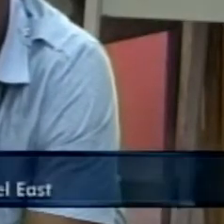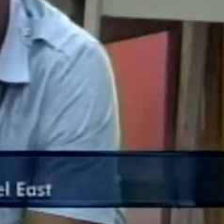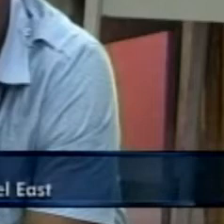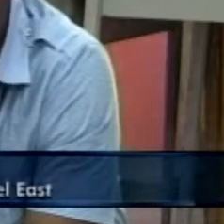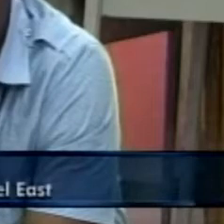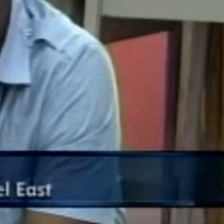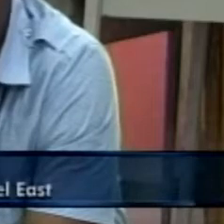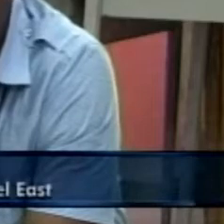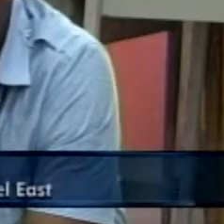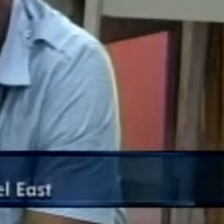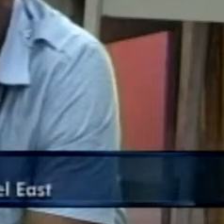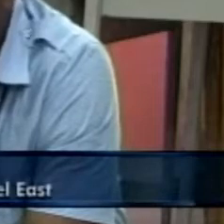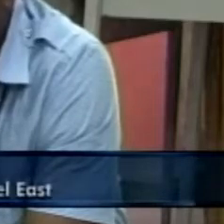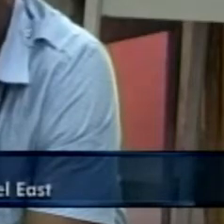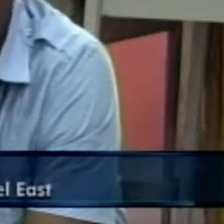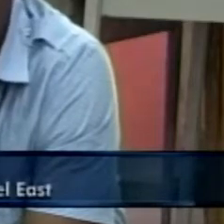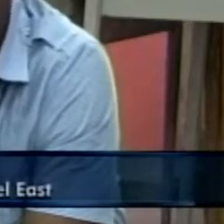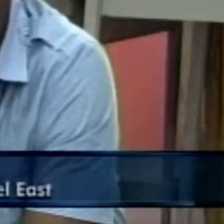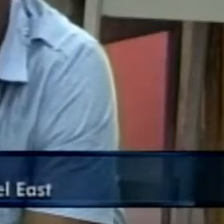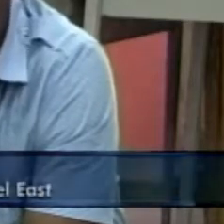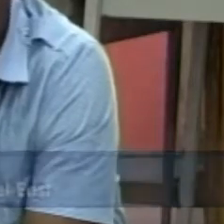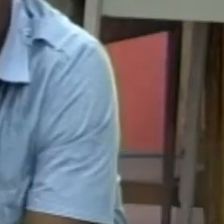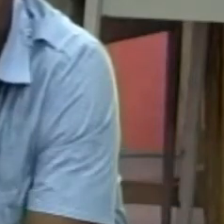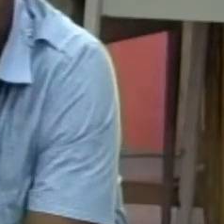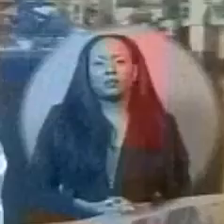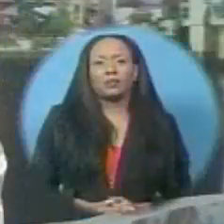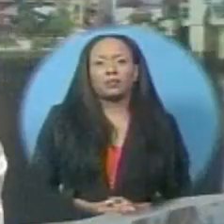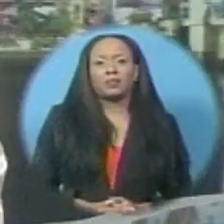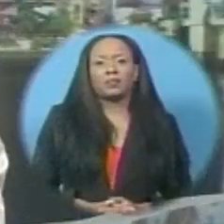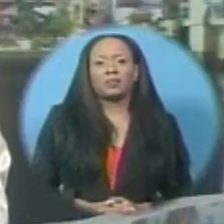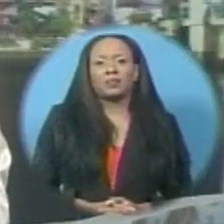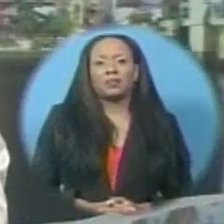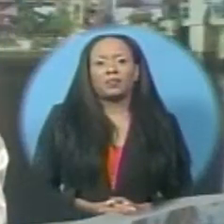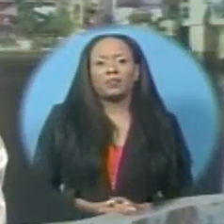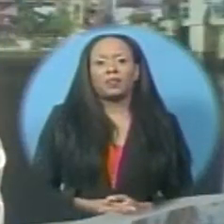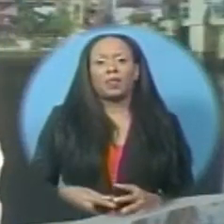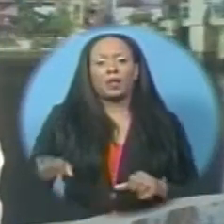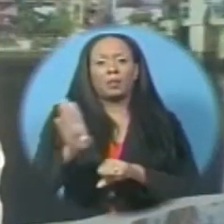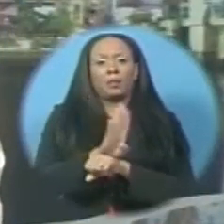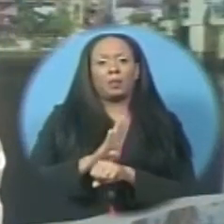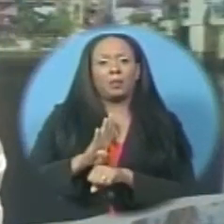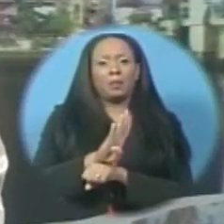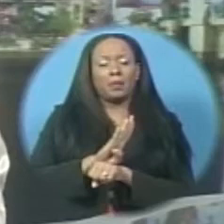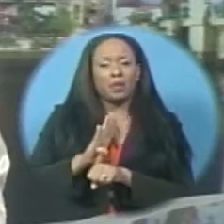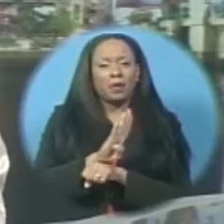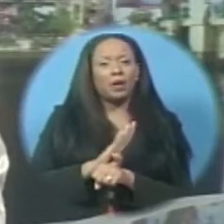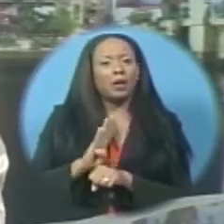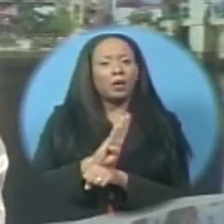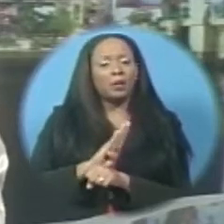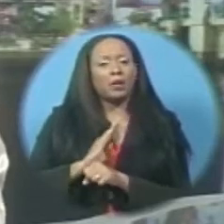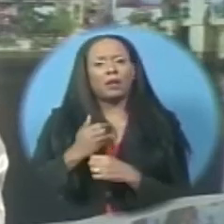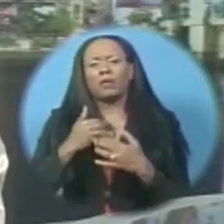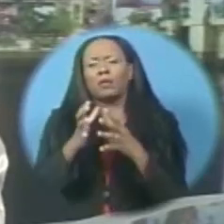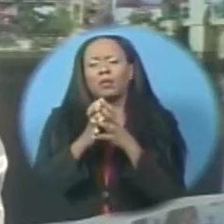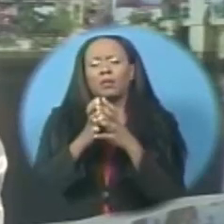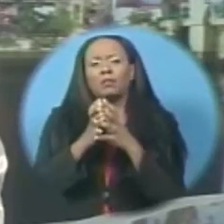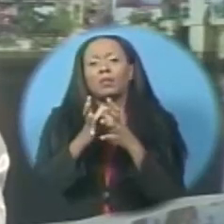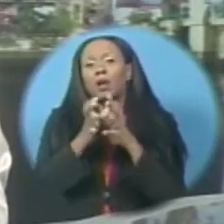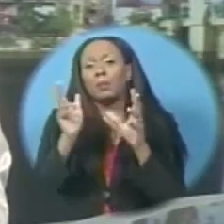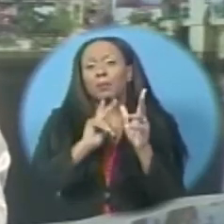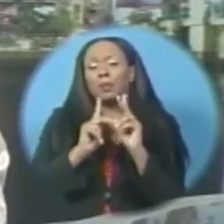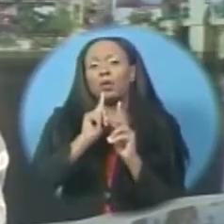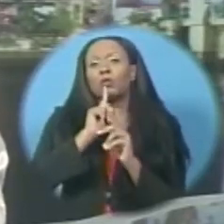so we will have some of these roads fixed very shortly. Barbados' Villa Market is attracting more buyers and